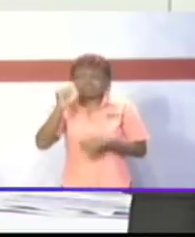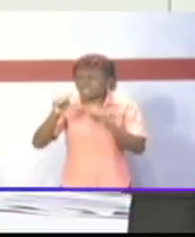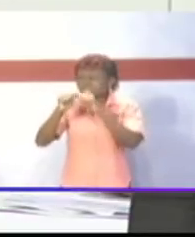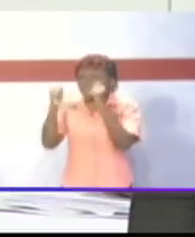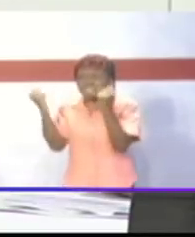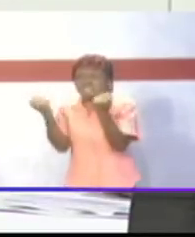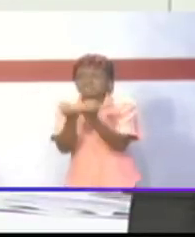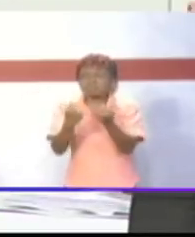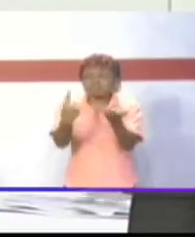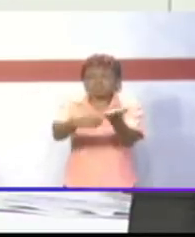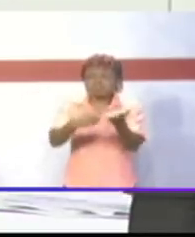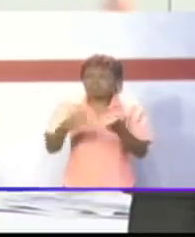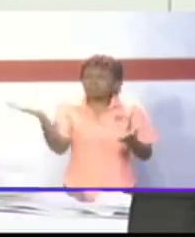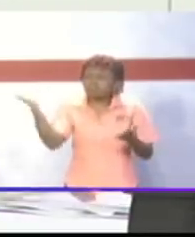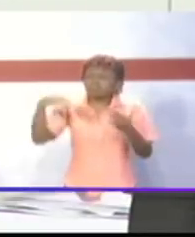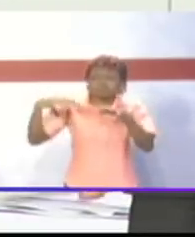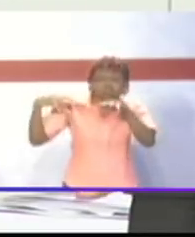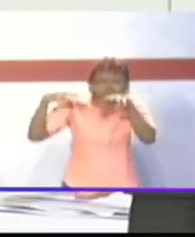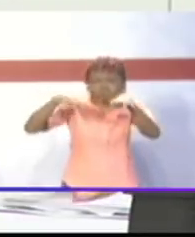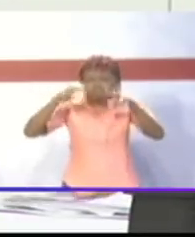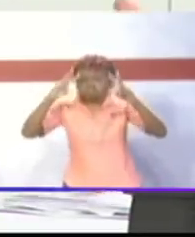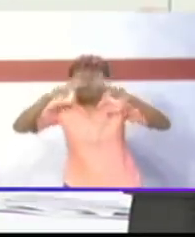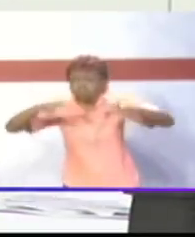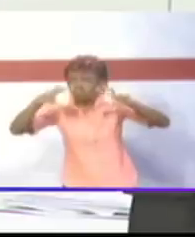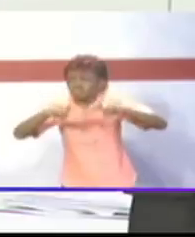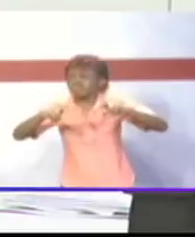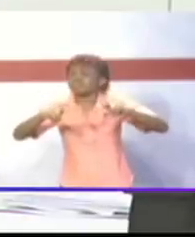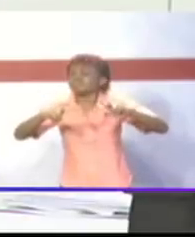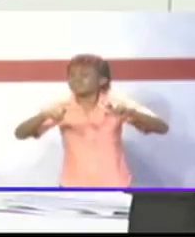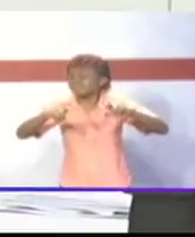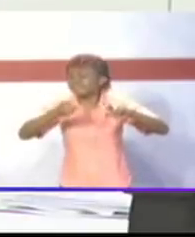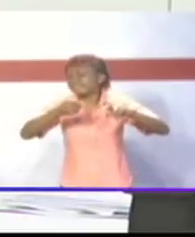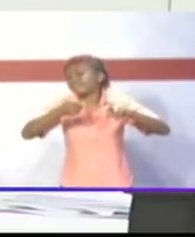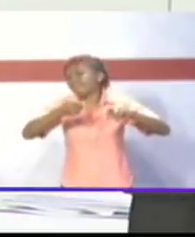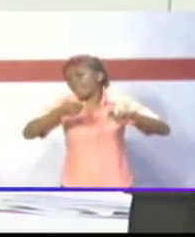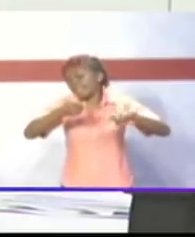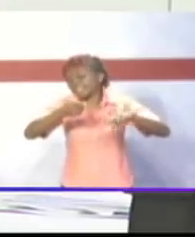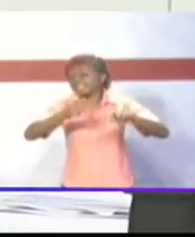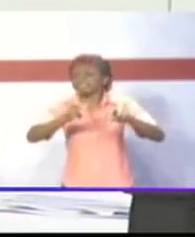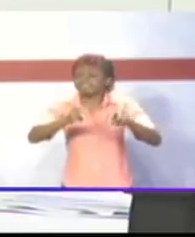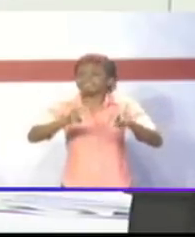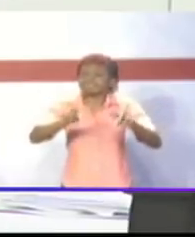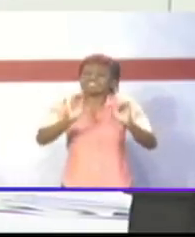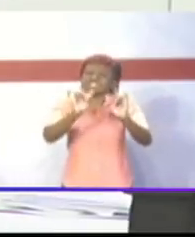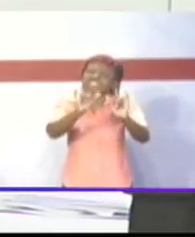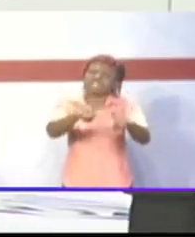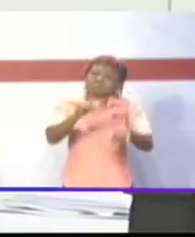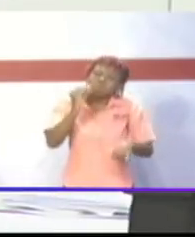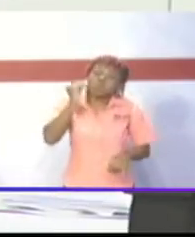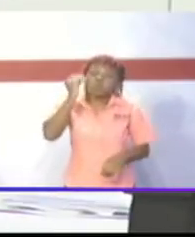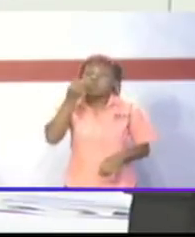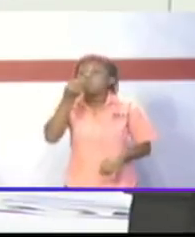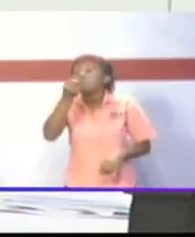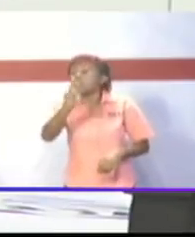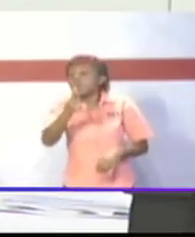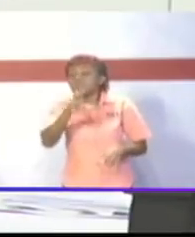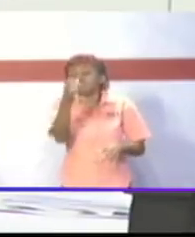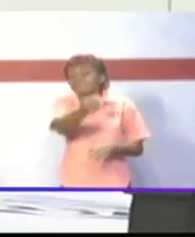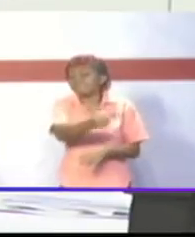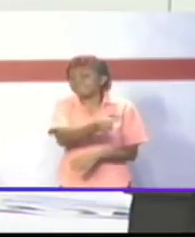assess the patient and determine the need for transfer or home isolation. So I hope that I